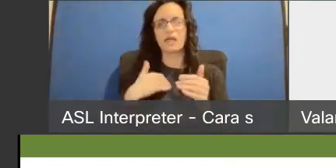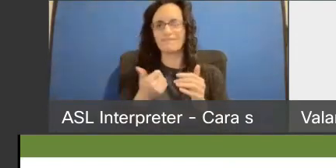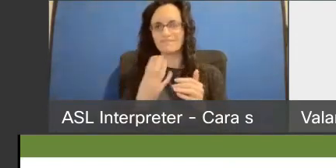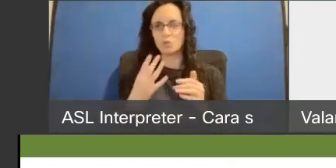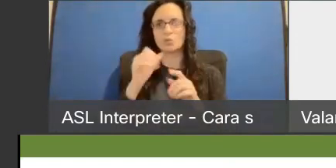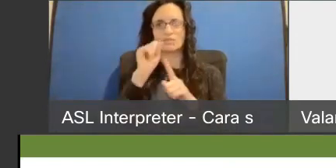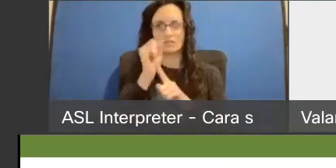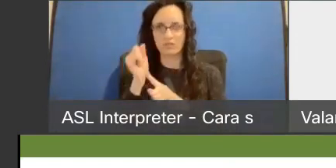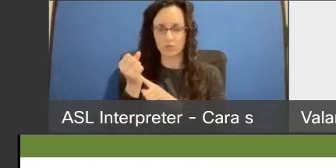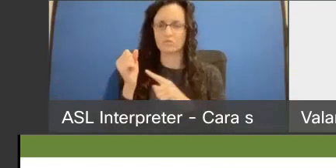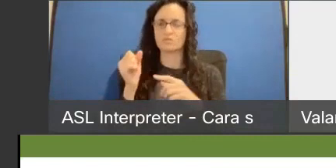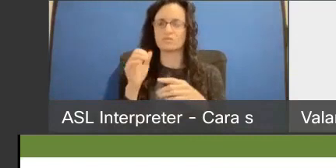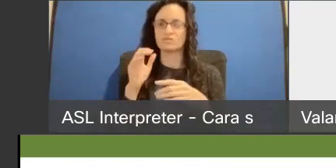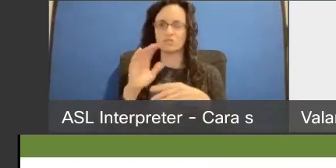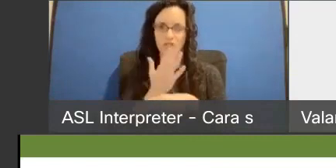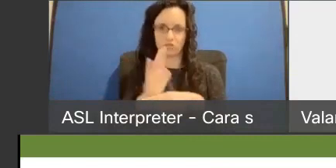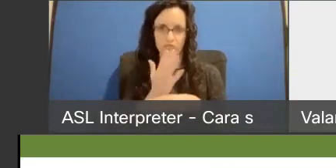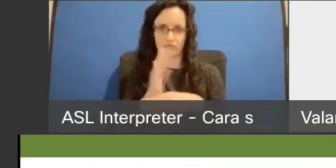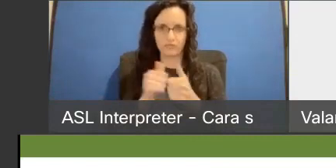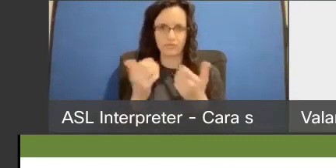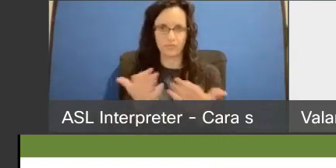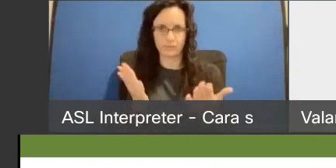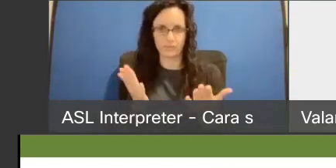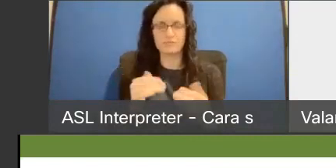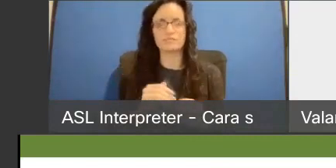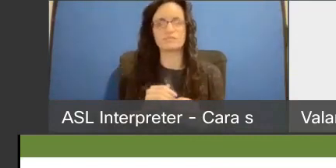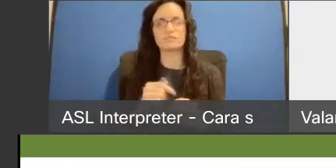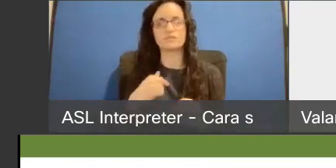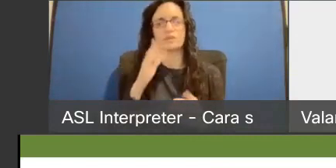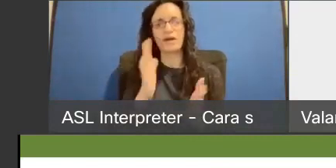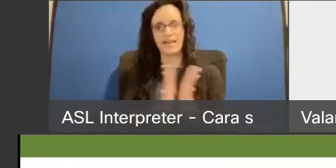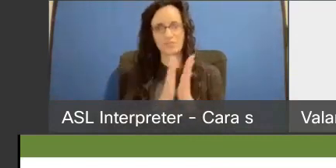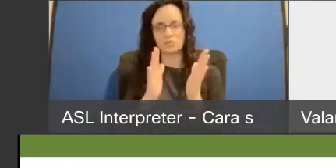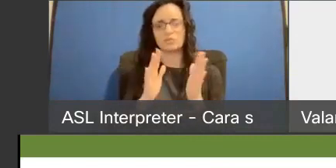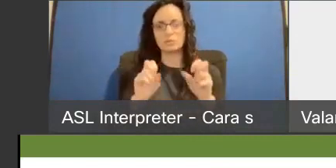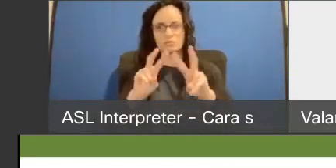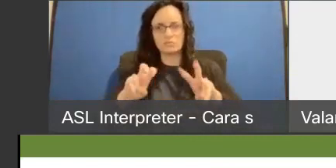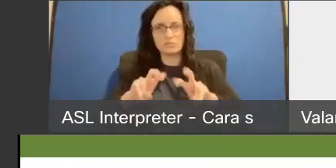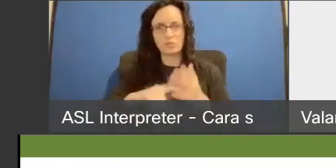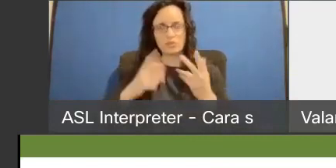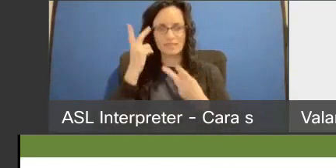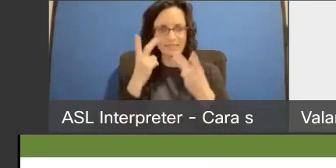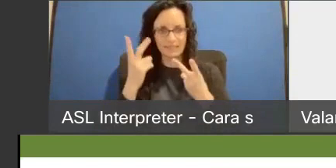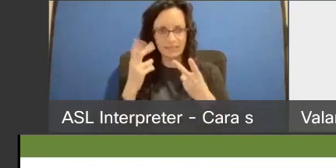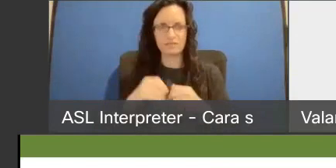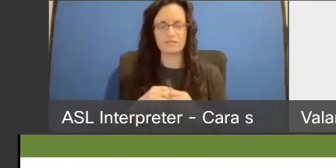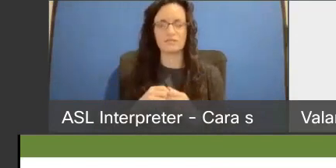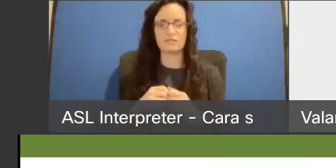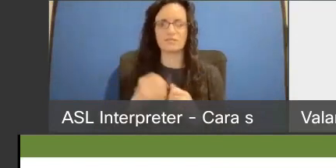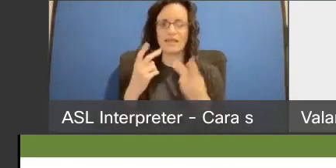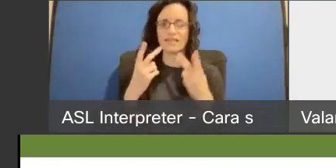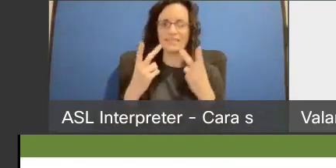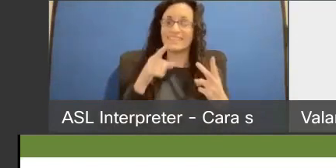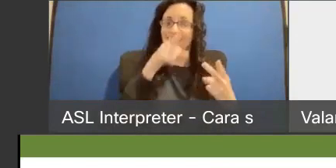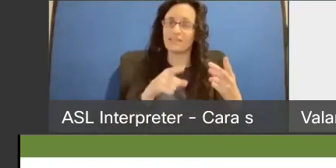just to, based on what you see here, and then look at the list of terms here, just maybe type into the